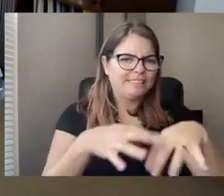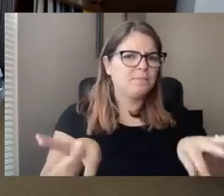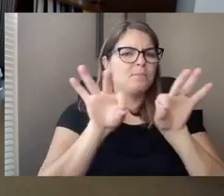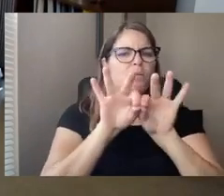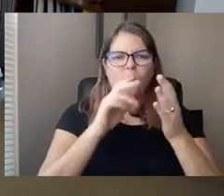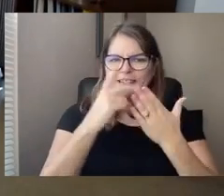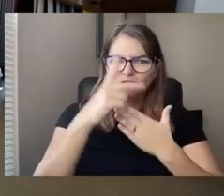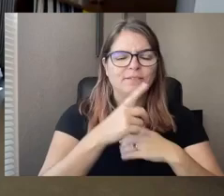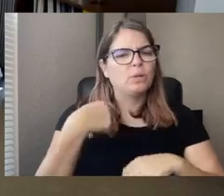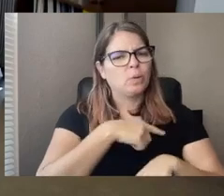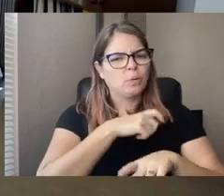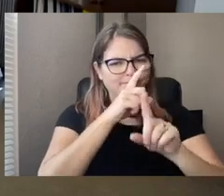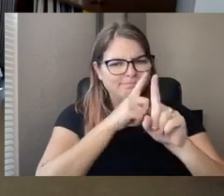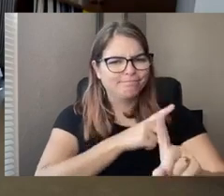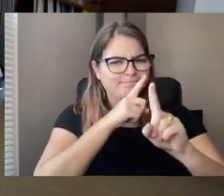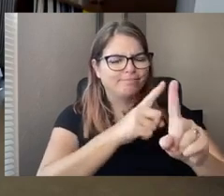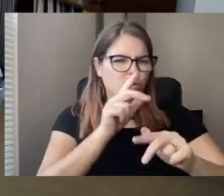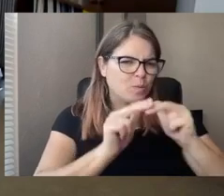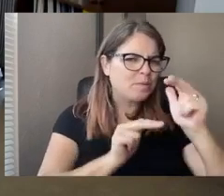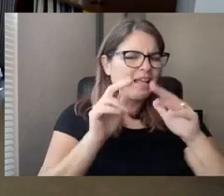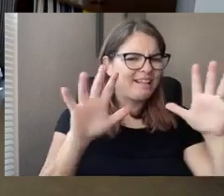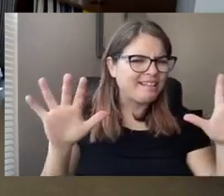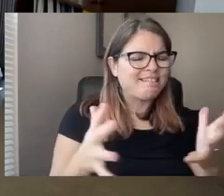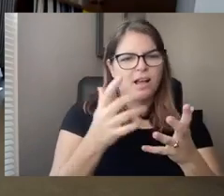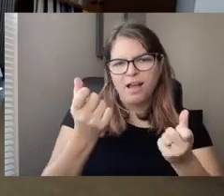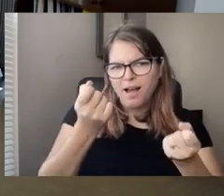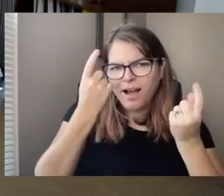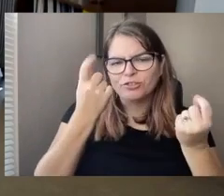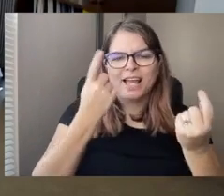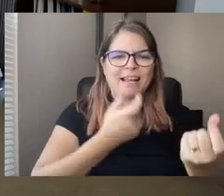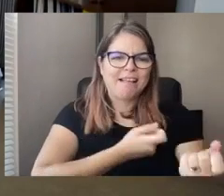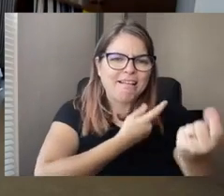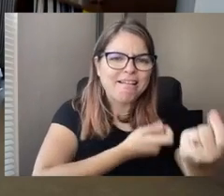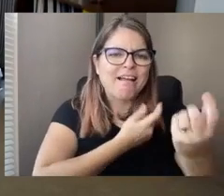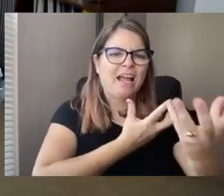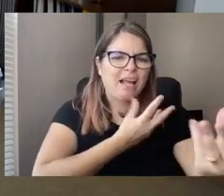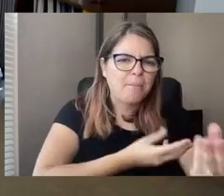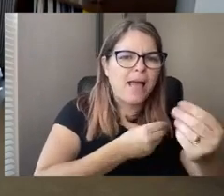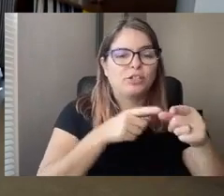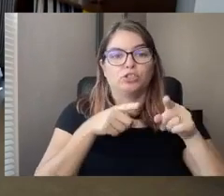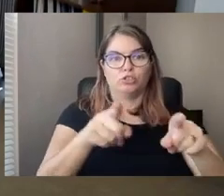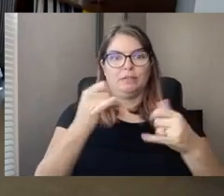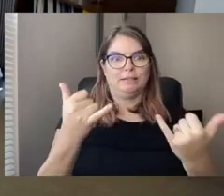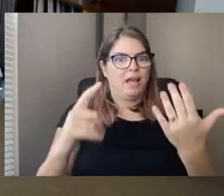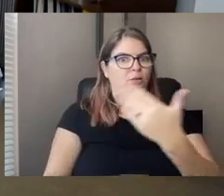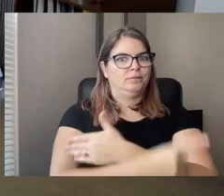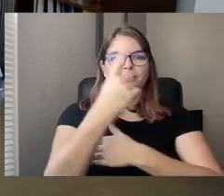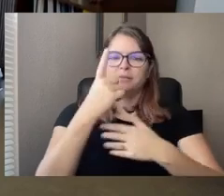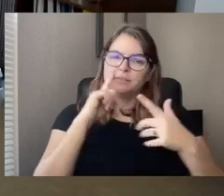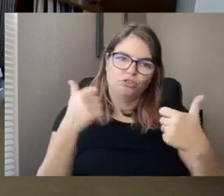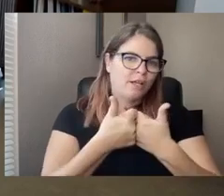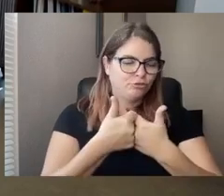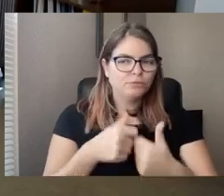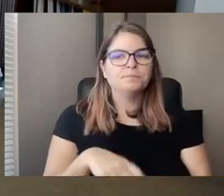as we strive to build understanding and enhance compassion during these challenging times. As you